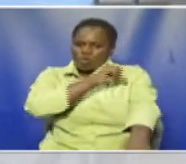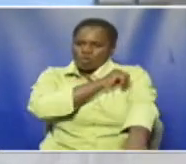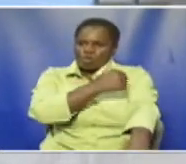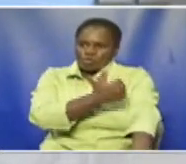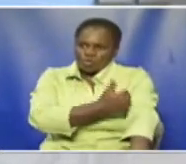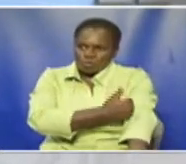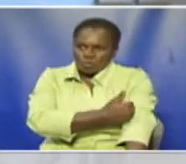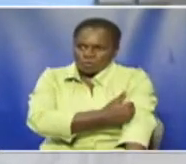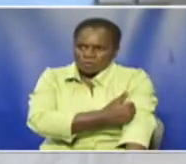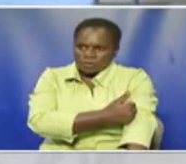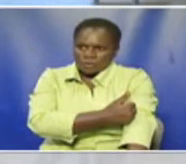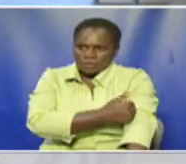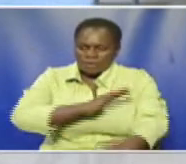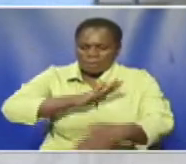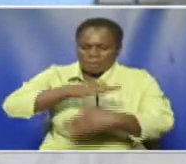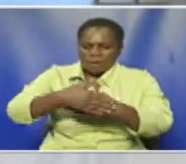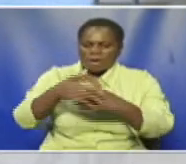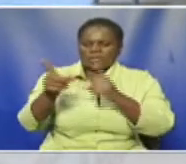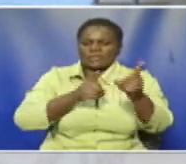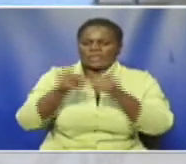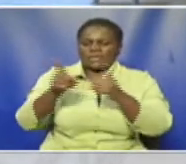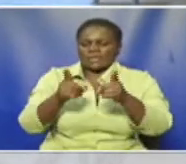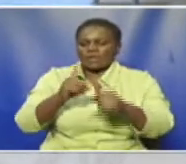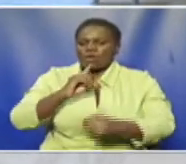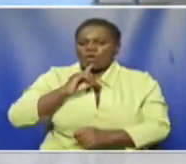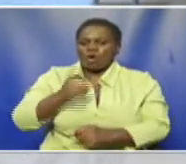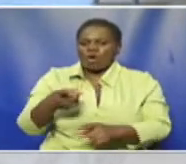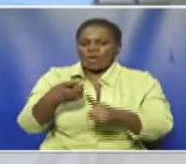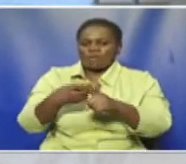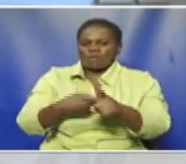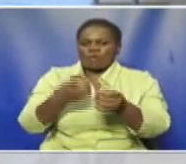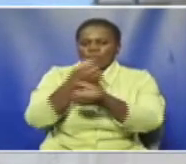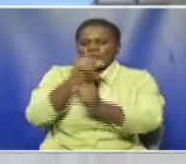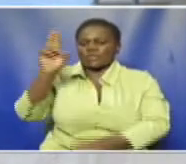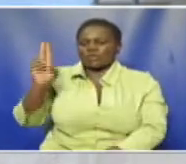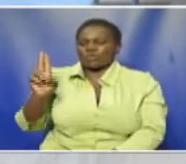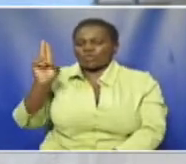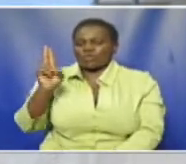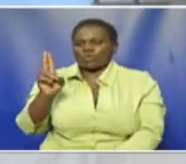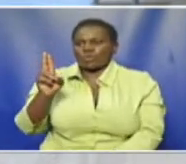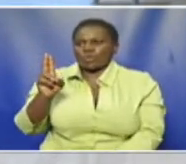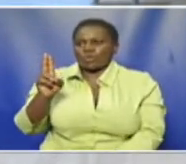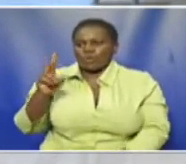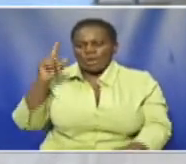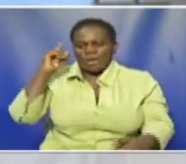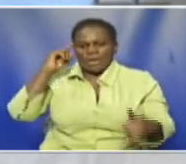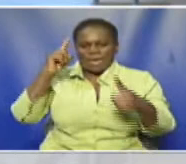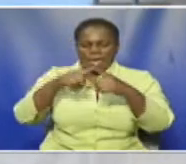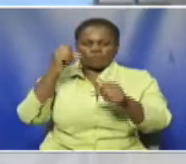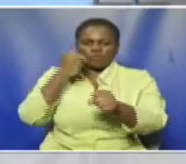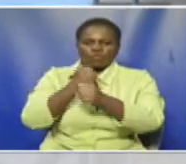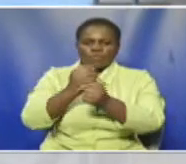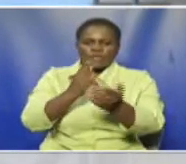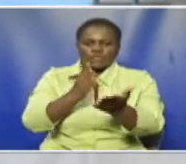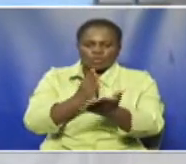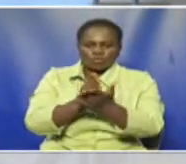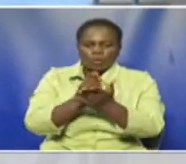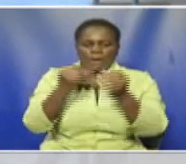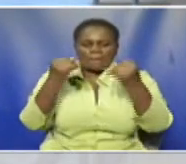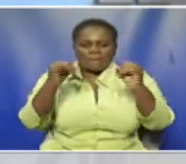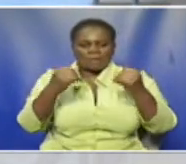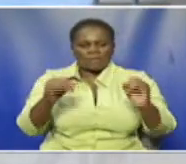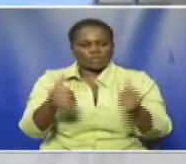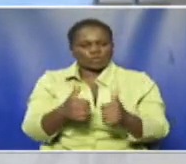has been on a reforms journey following a directive by President Uhuru Kenyatta in a bid to ensure smooth